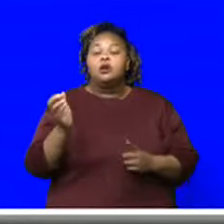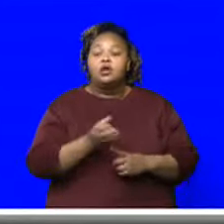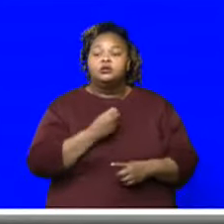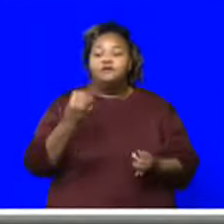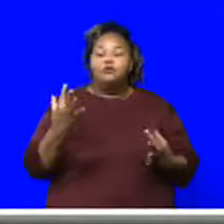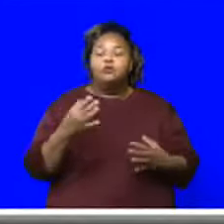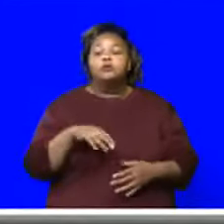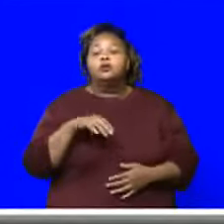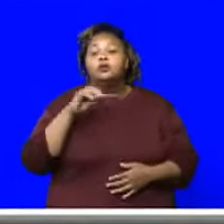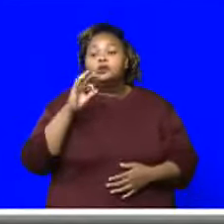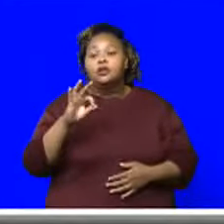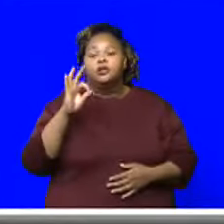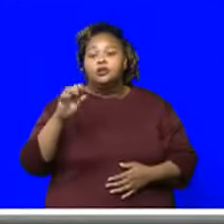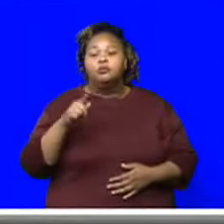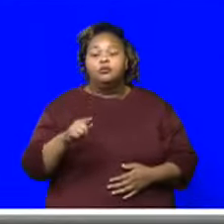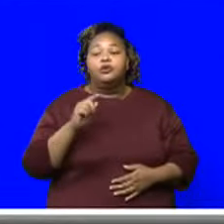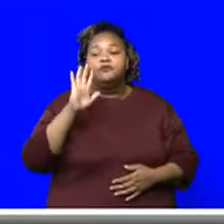pass rate of